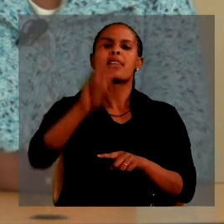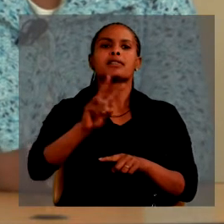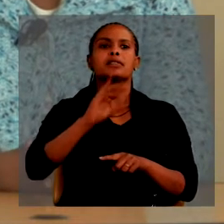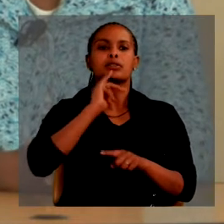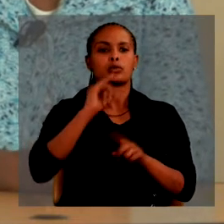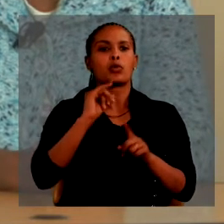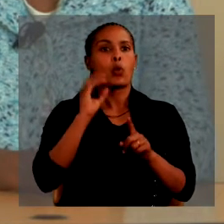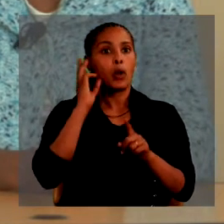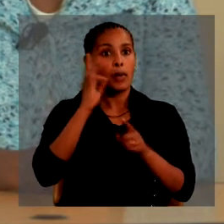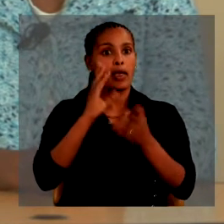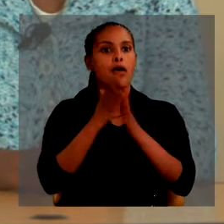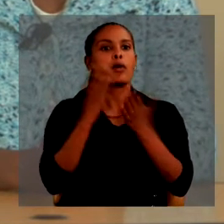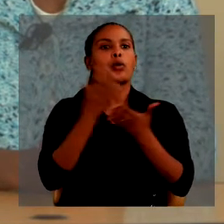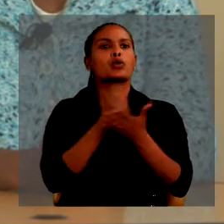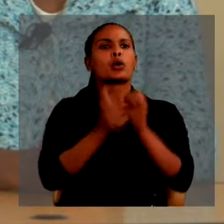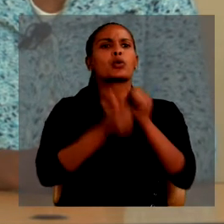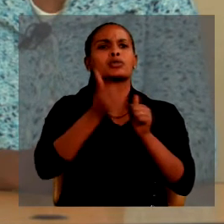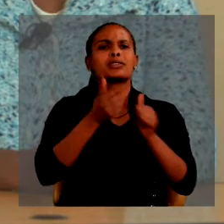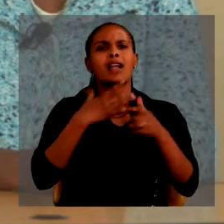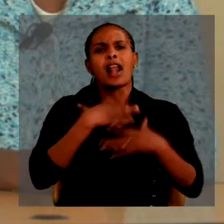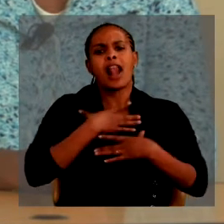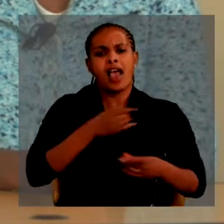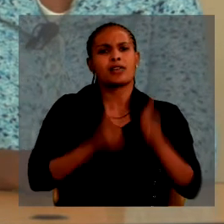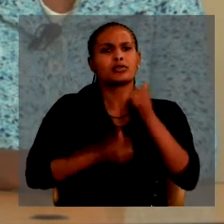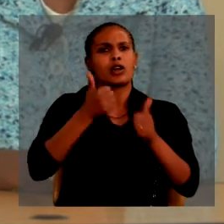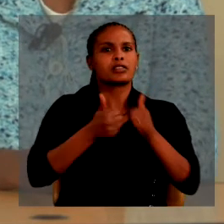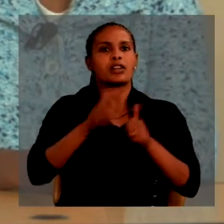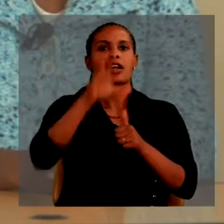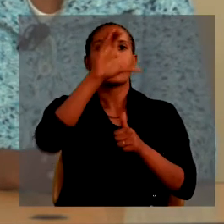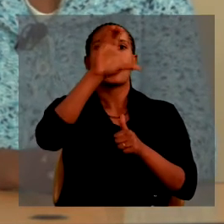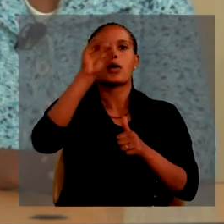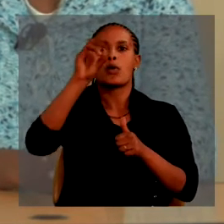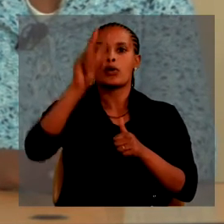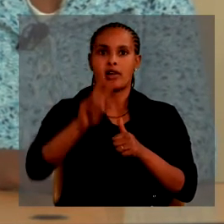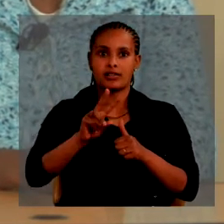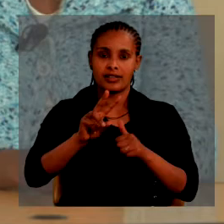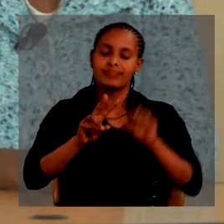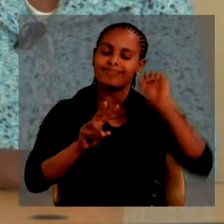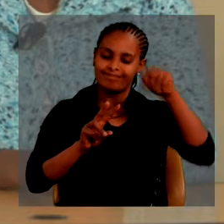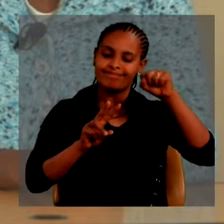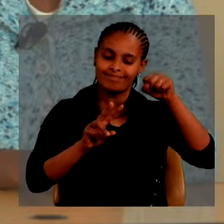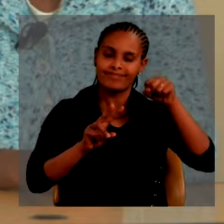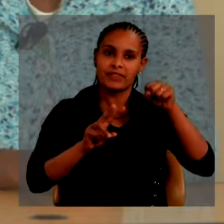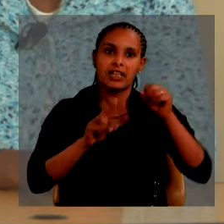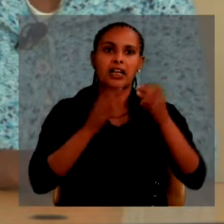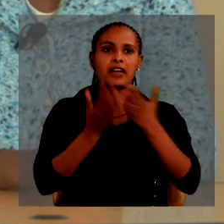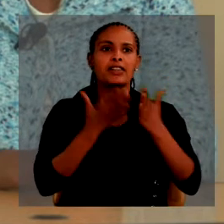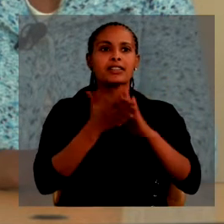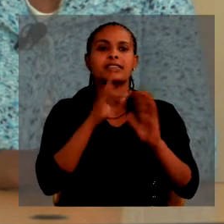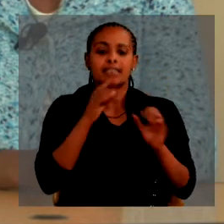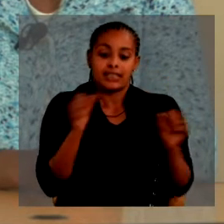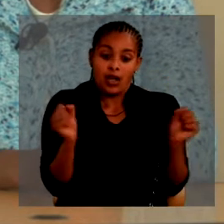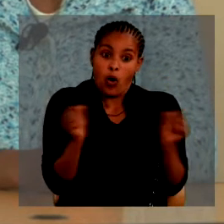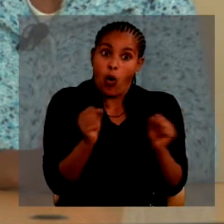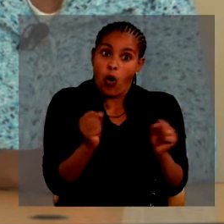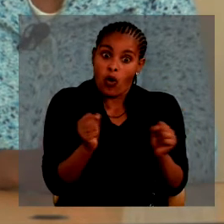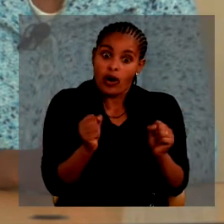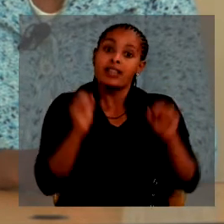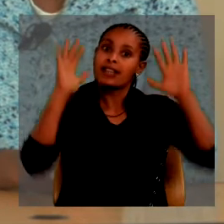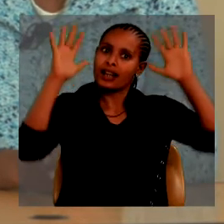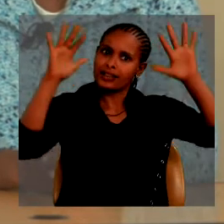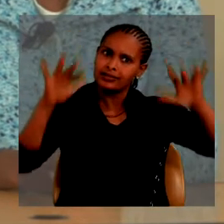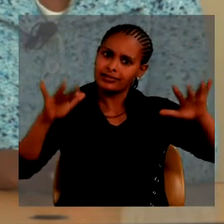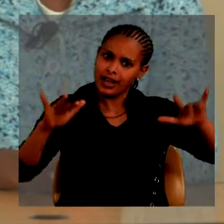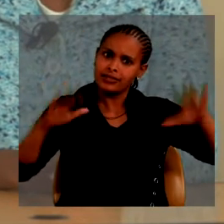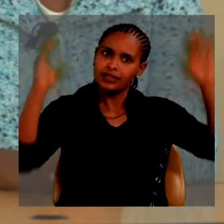be produced. Which one do you like? Carbon dioxide. So even if it is cold in the rainy season,